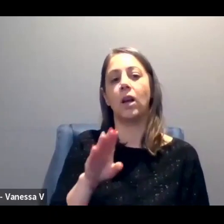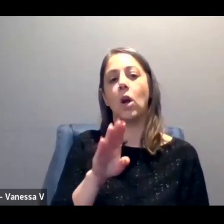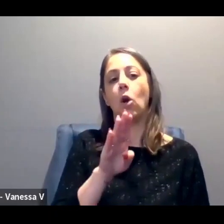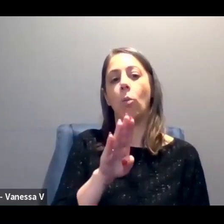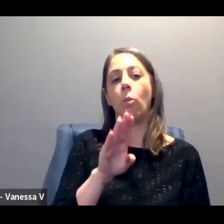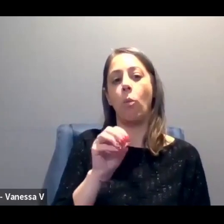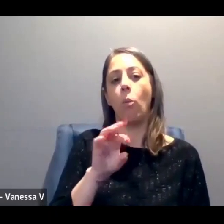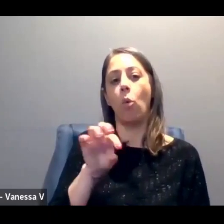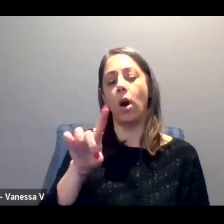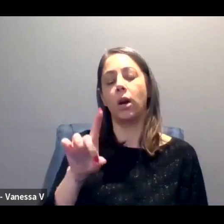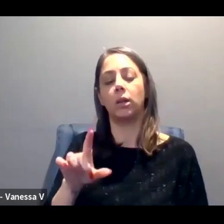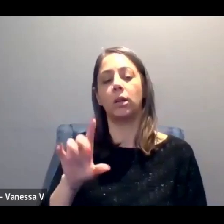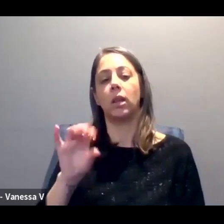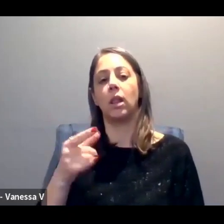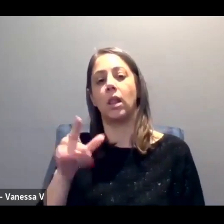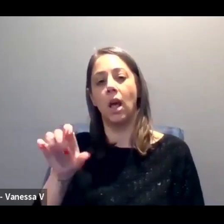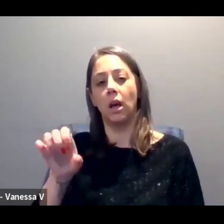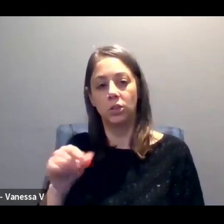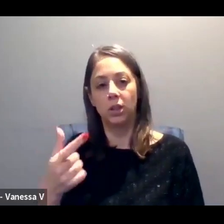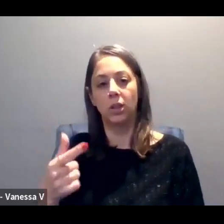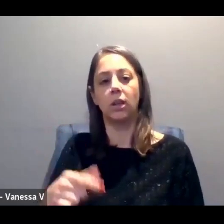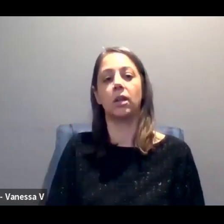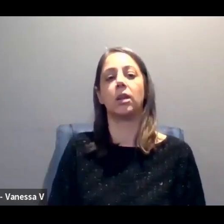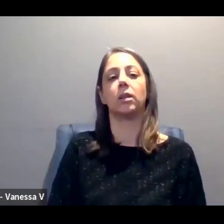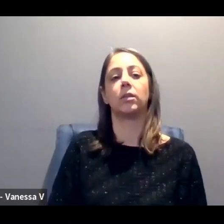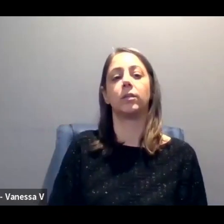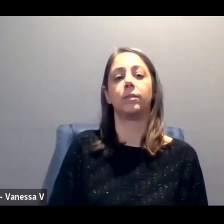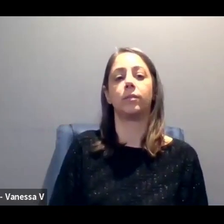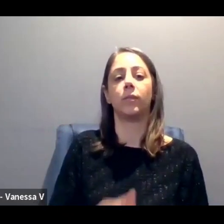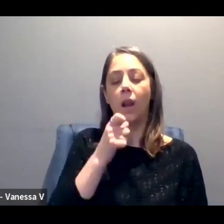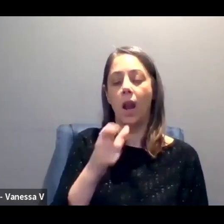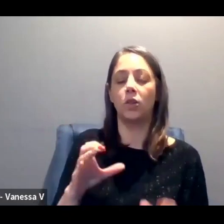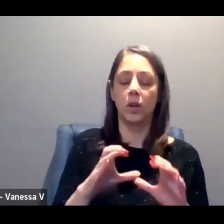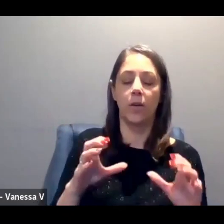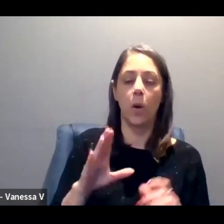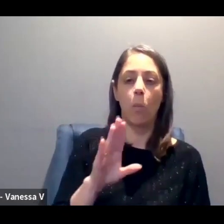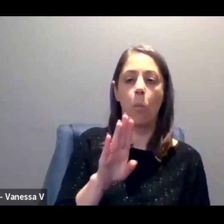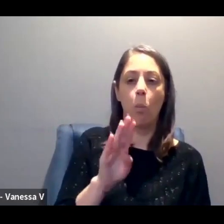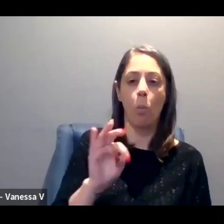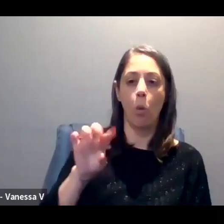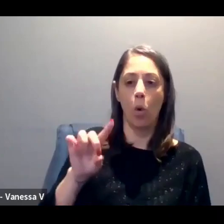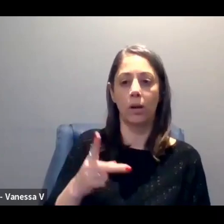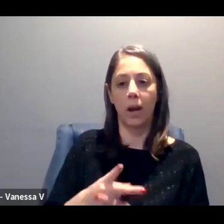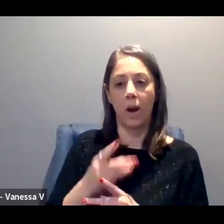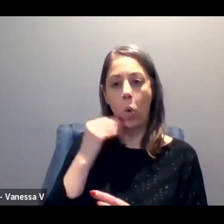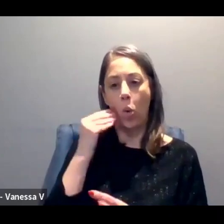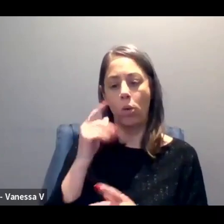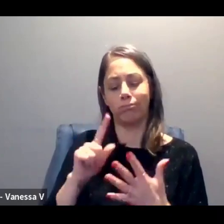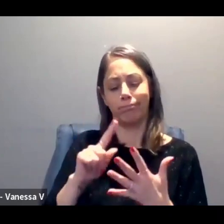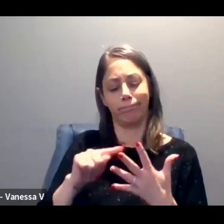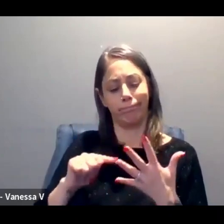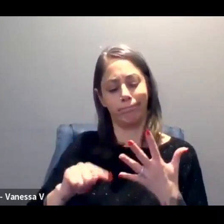establishments, supervised living facilities, non-certified board care homes, and various forms of assisted livings. And